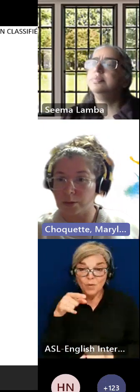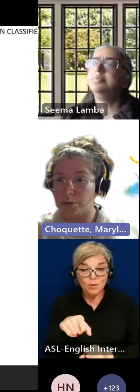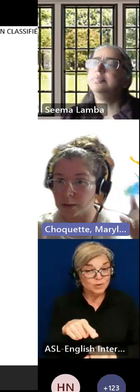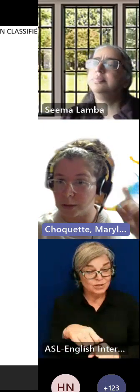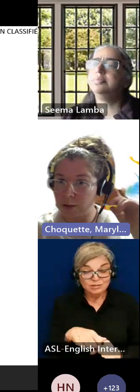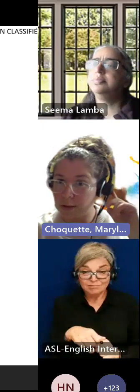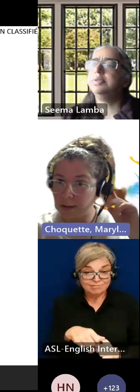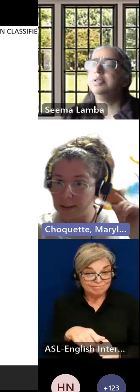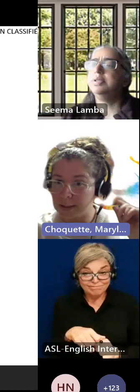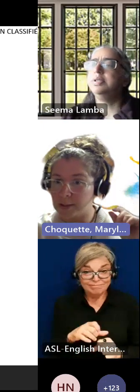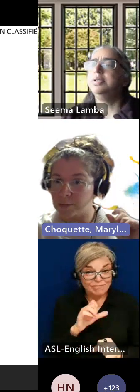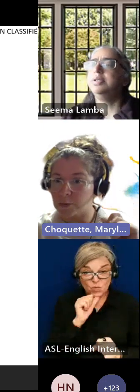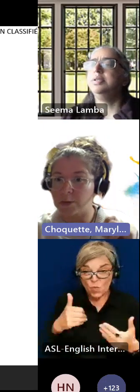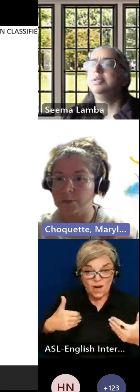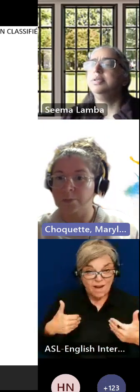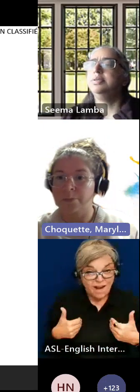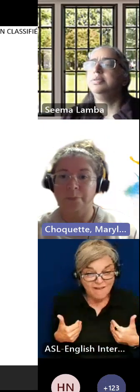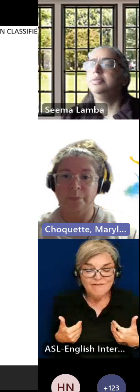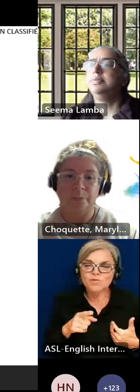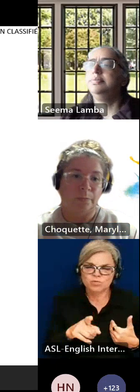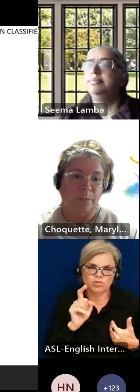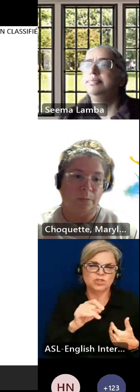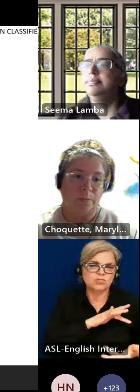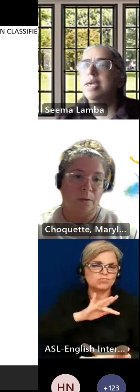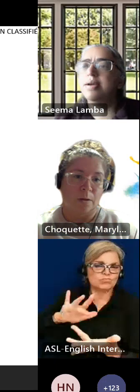in touch with your HR analytics folks.